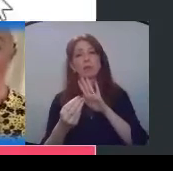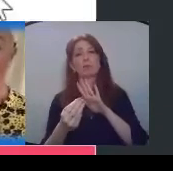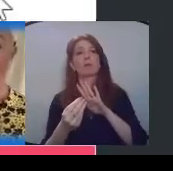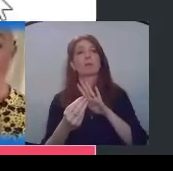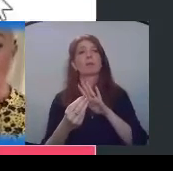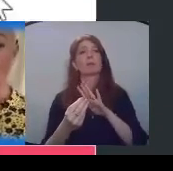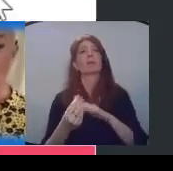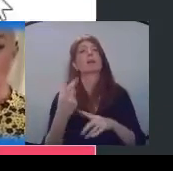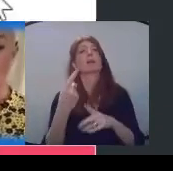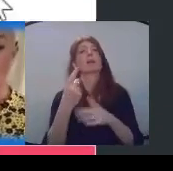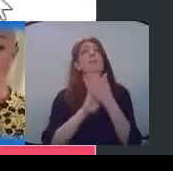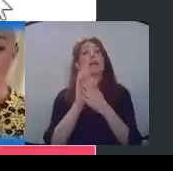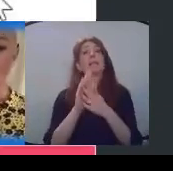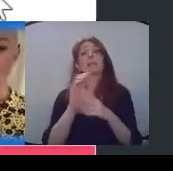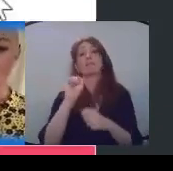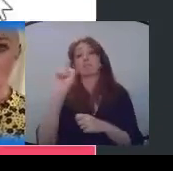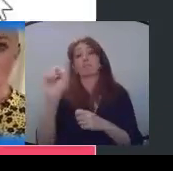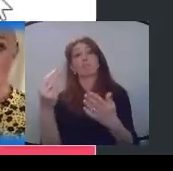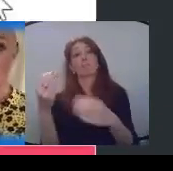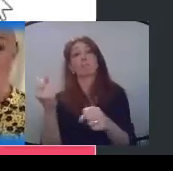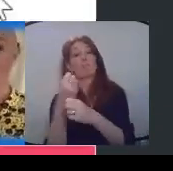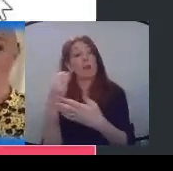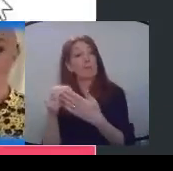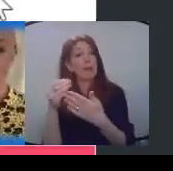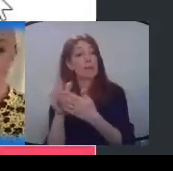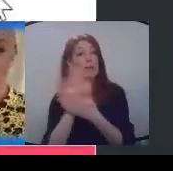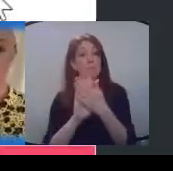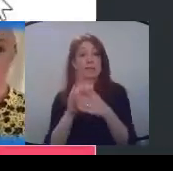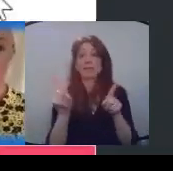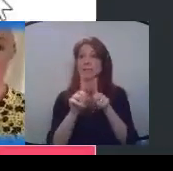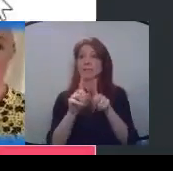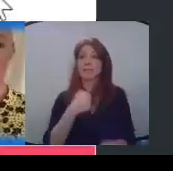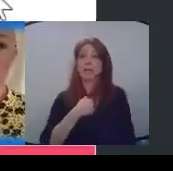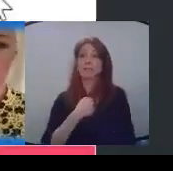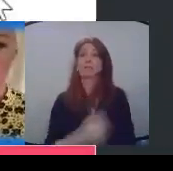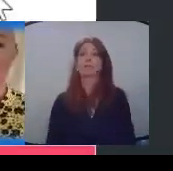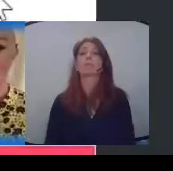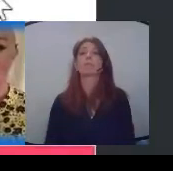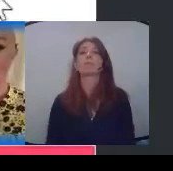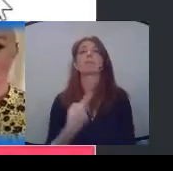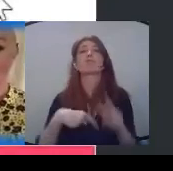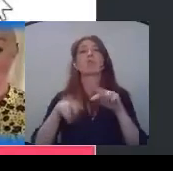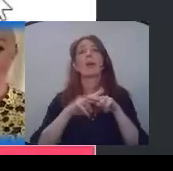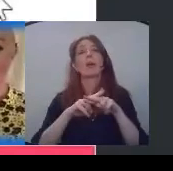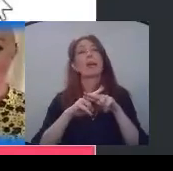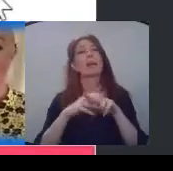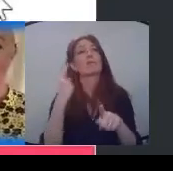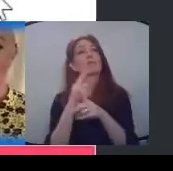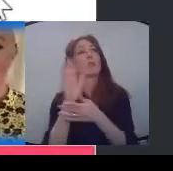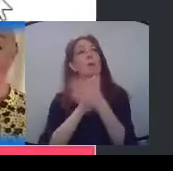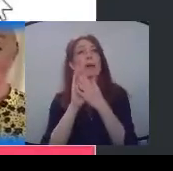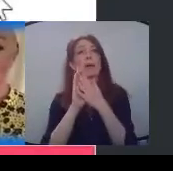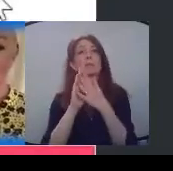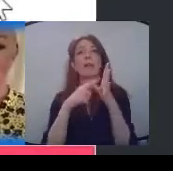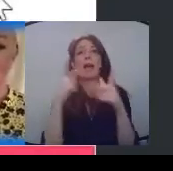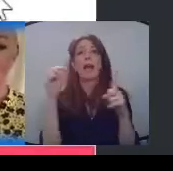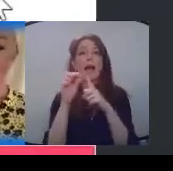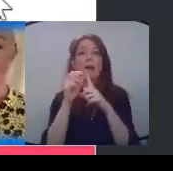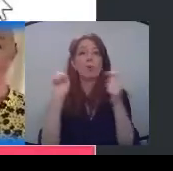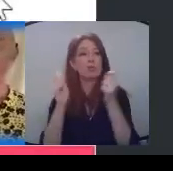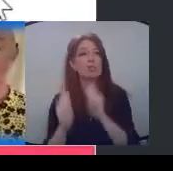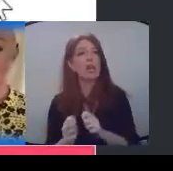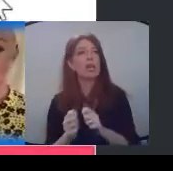money. And I just want to call out this too, because in any given group, when you talk about making a change to any kind of platform for technology, there's always